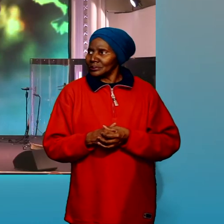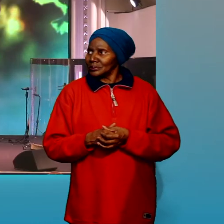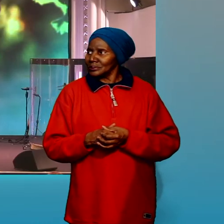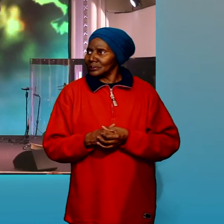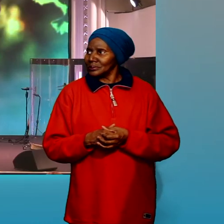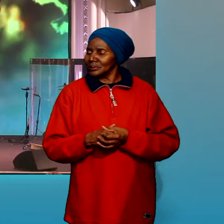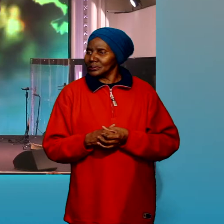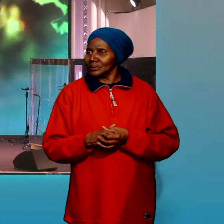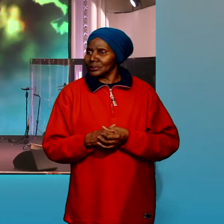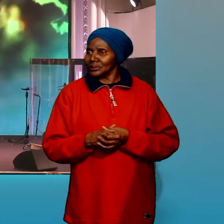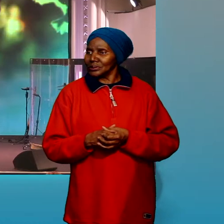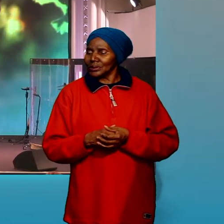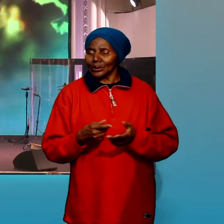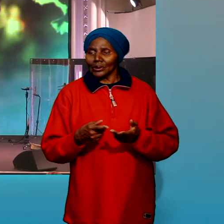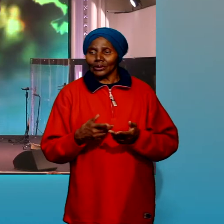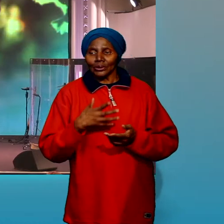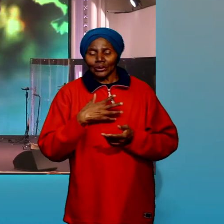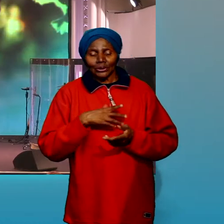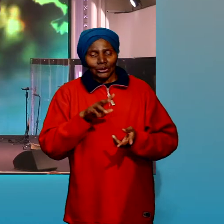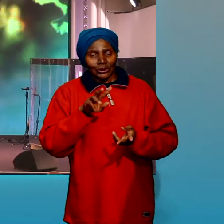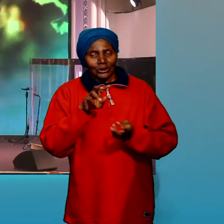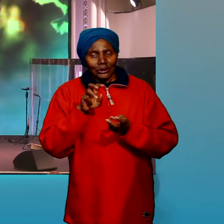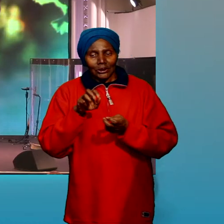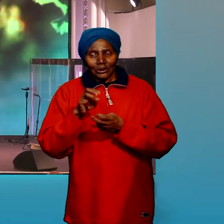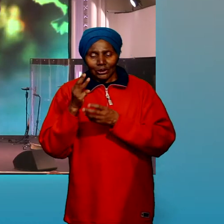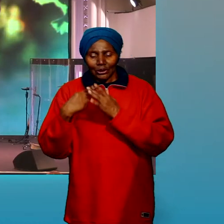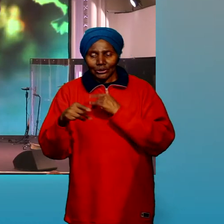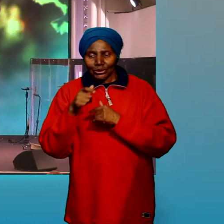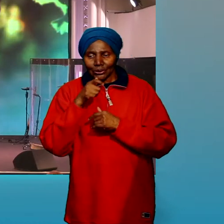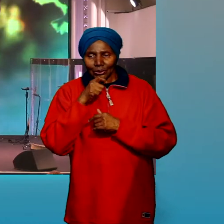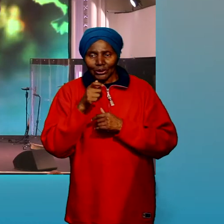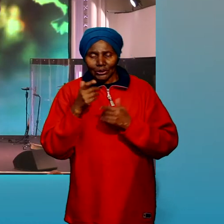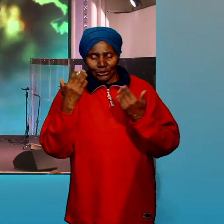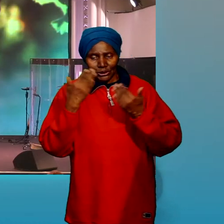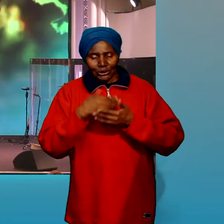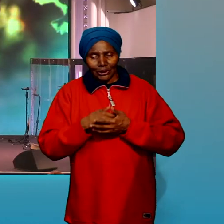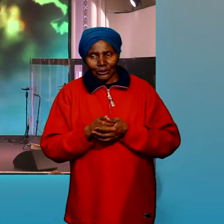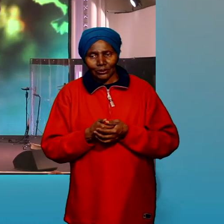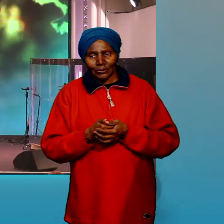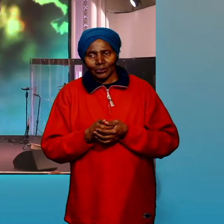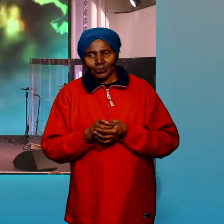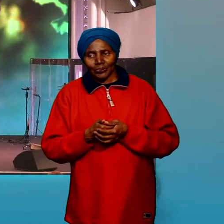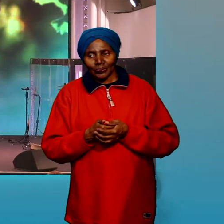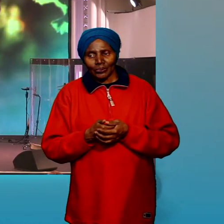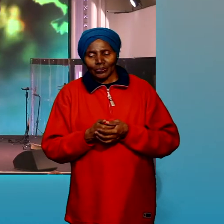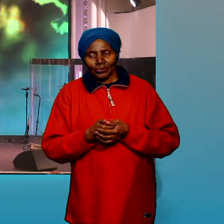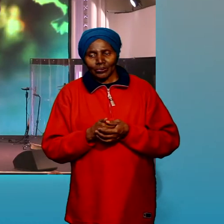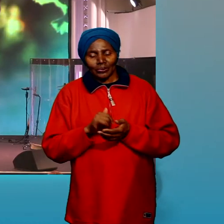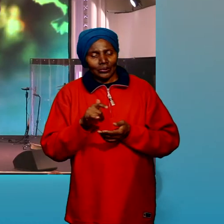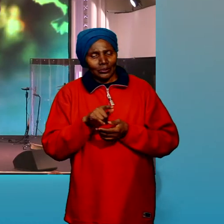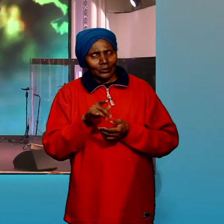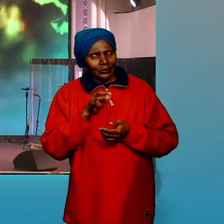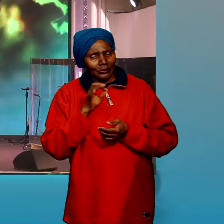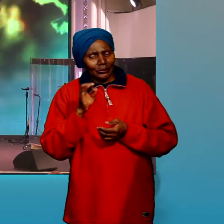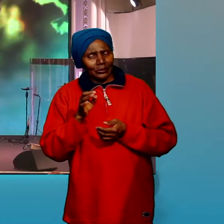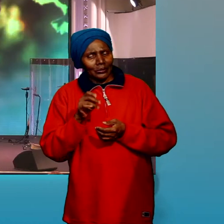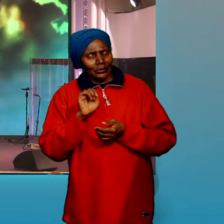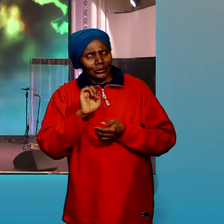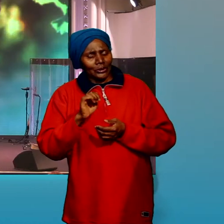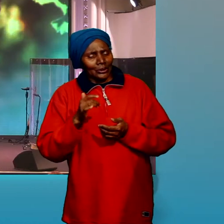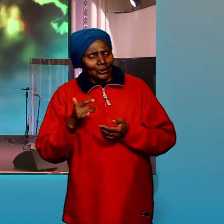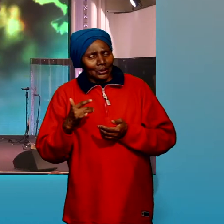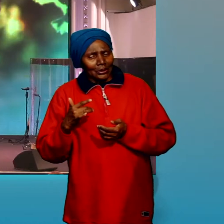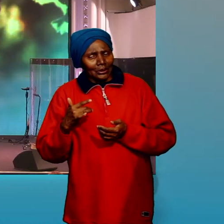the word of God tonight. And you need to ask yourself, where is your love? Where is your